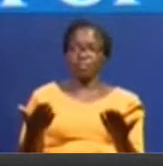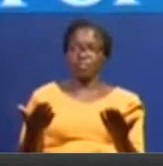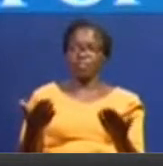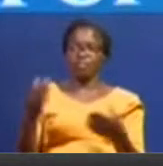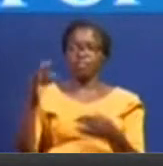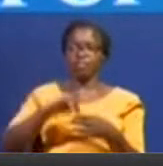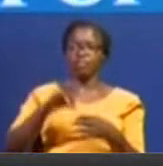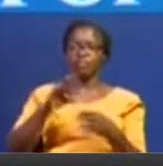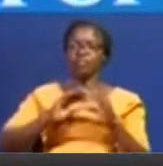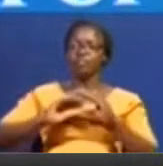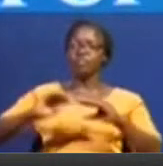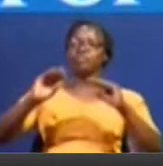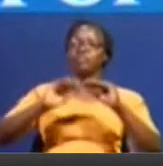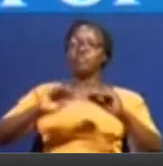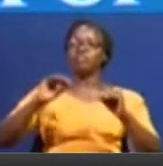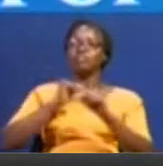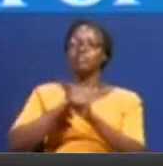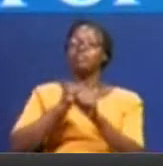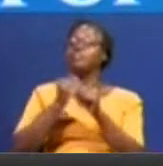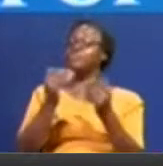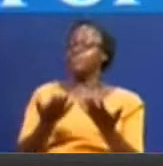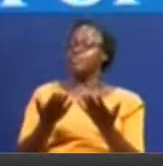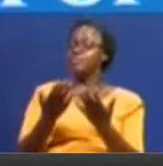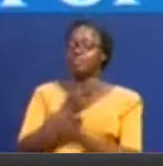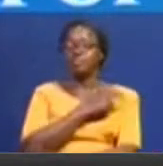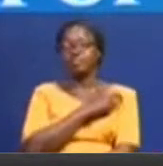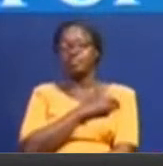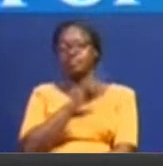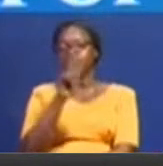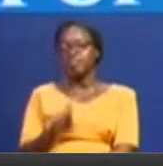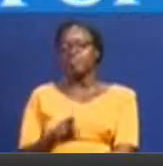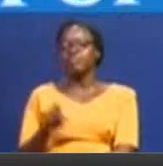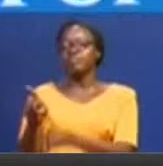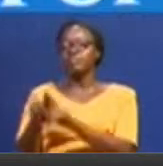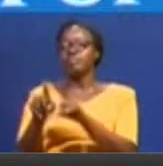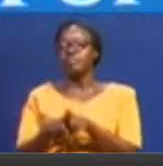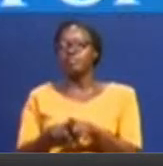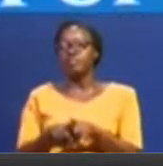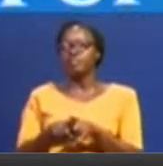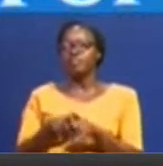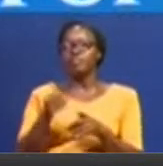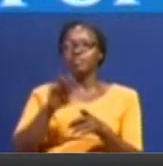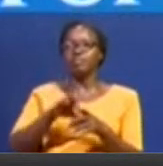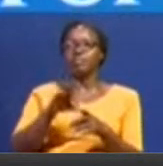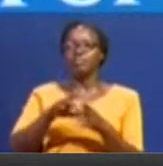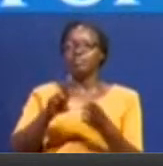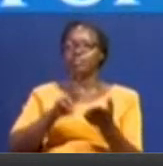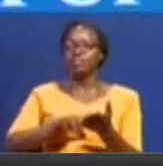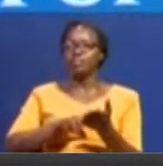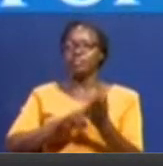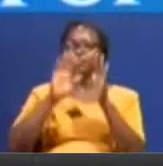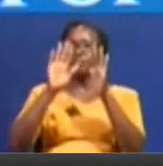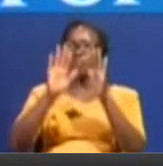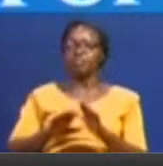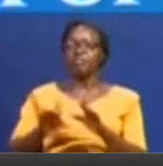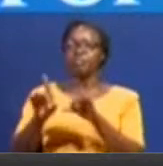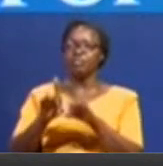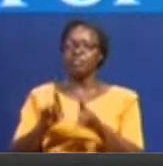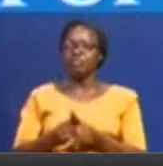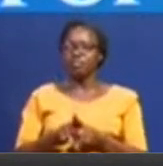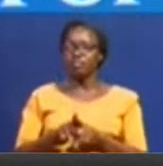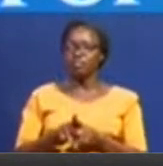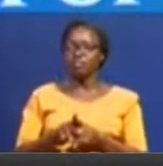voter education is going to be done. They should be consulted. Also, in terms of voter registration, it is important also